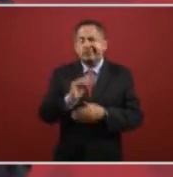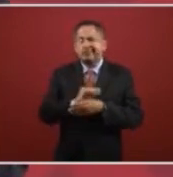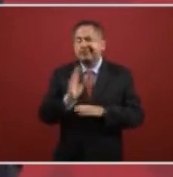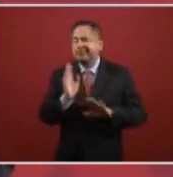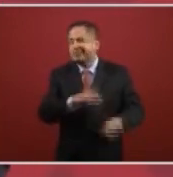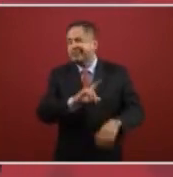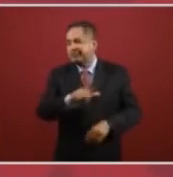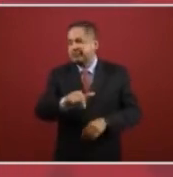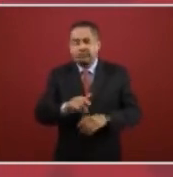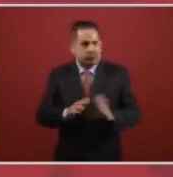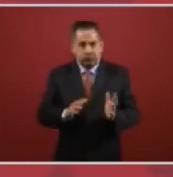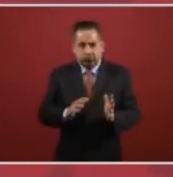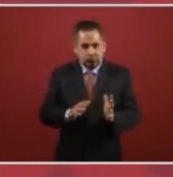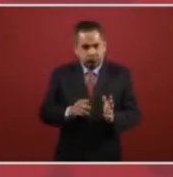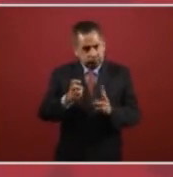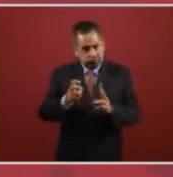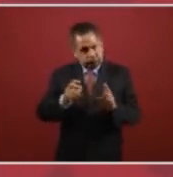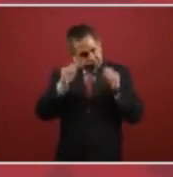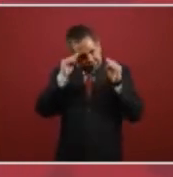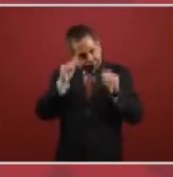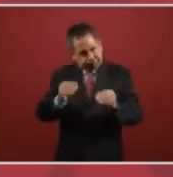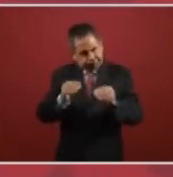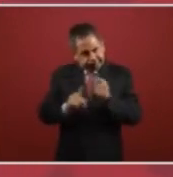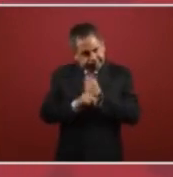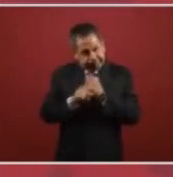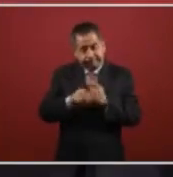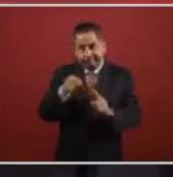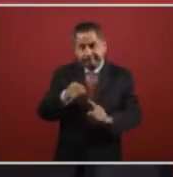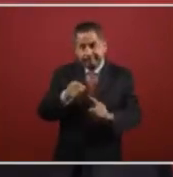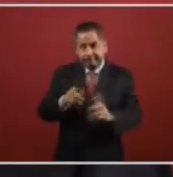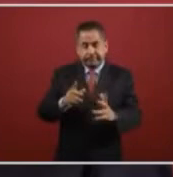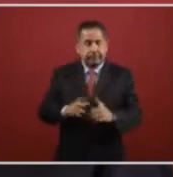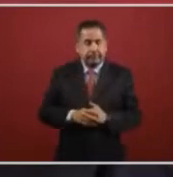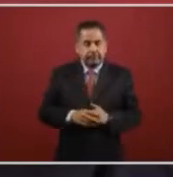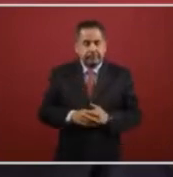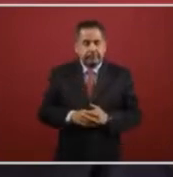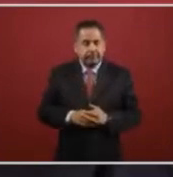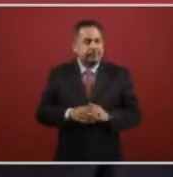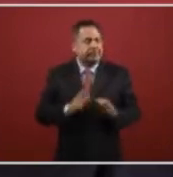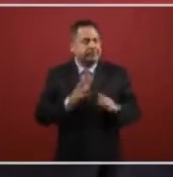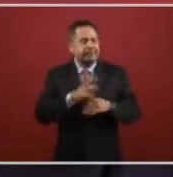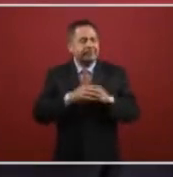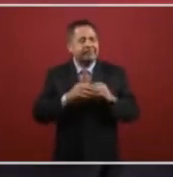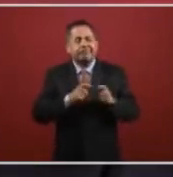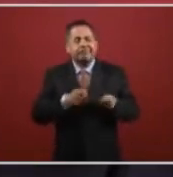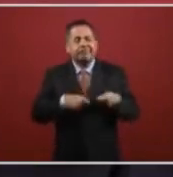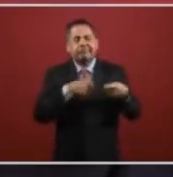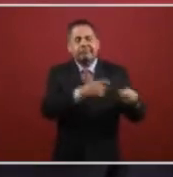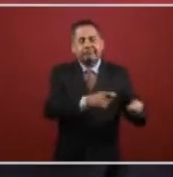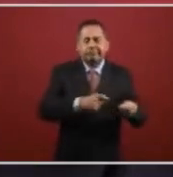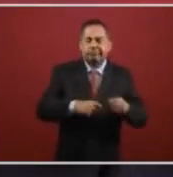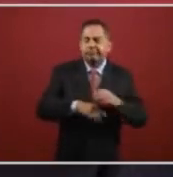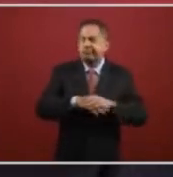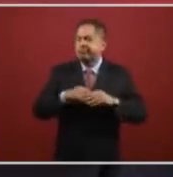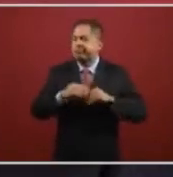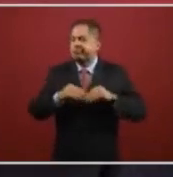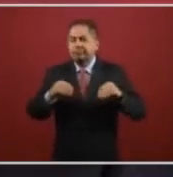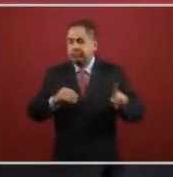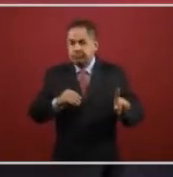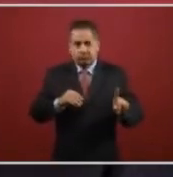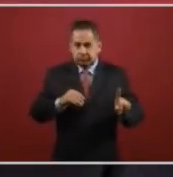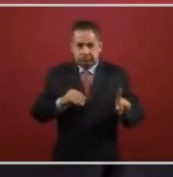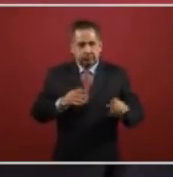We are not leaving the situation or problem unattended. We are not delegating it to